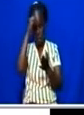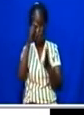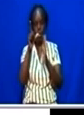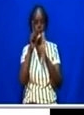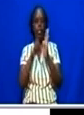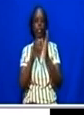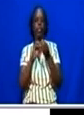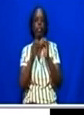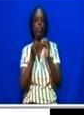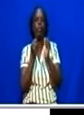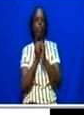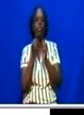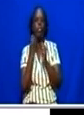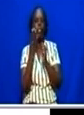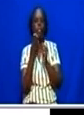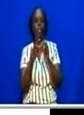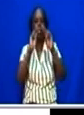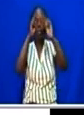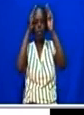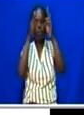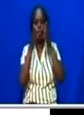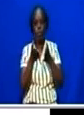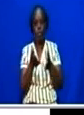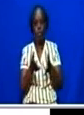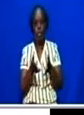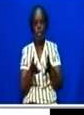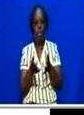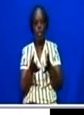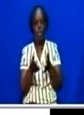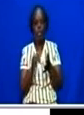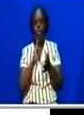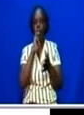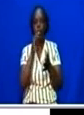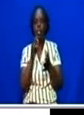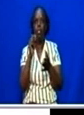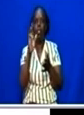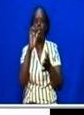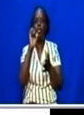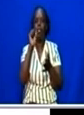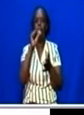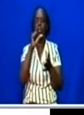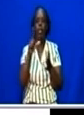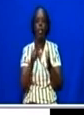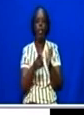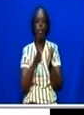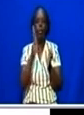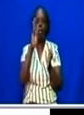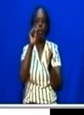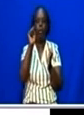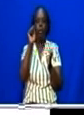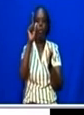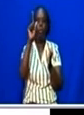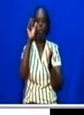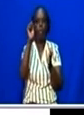lesson 14. The topic of revision today is the trial balance.